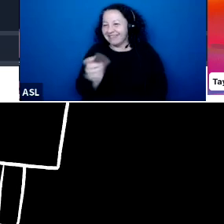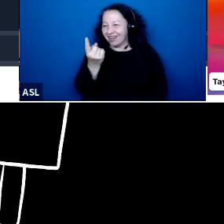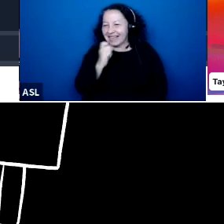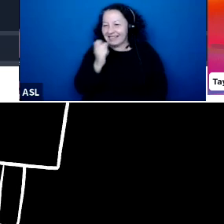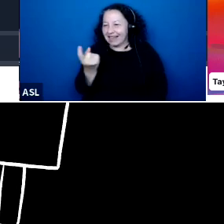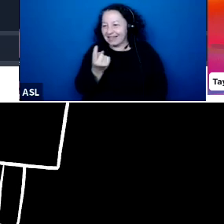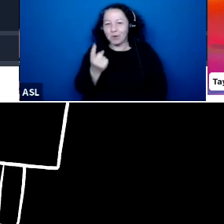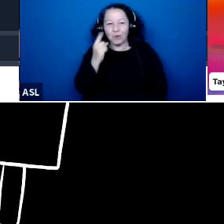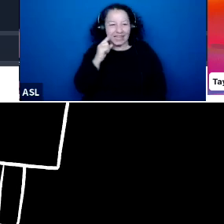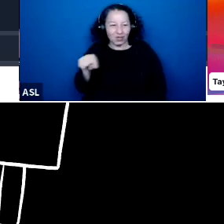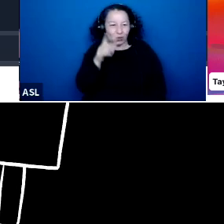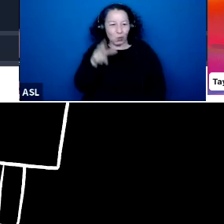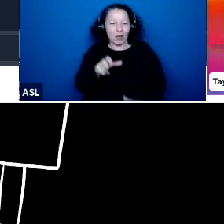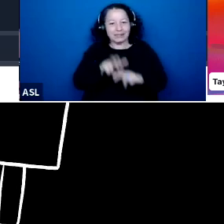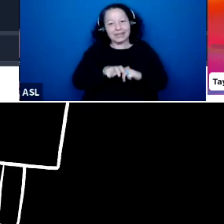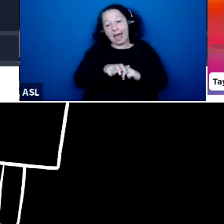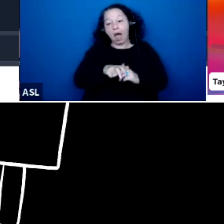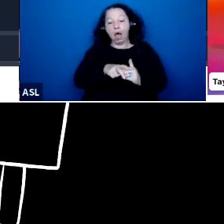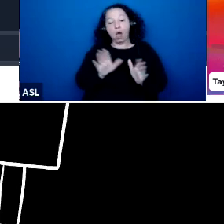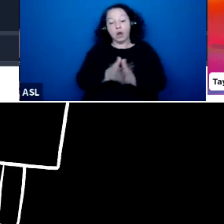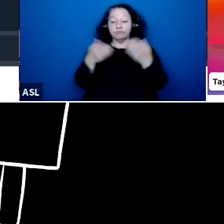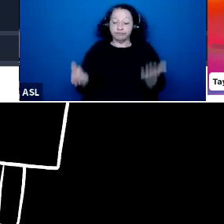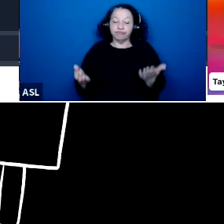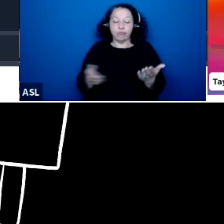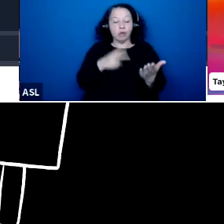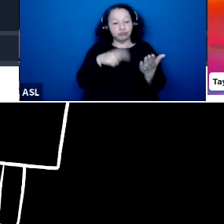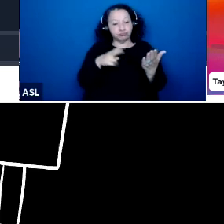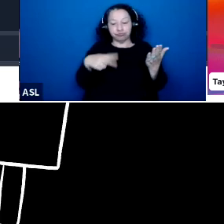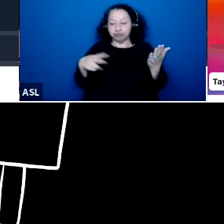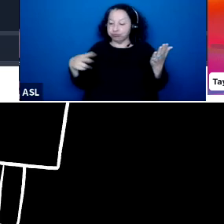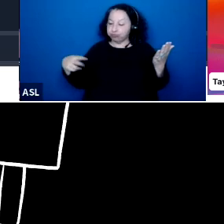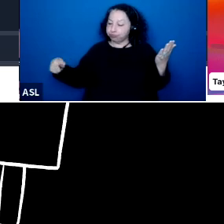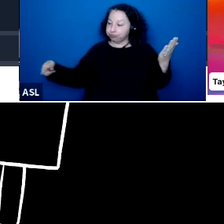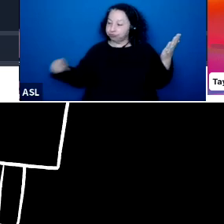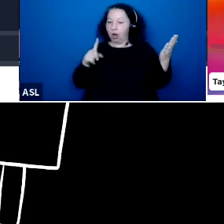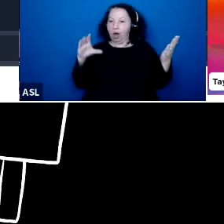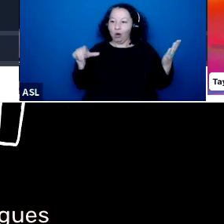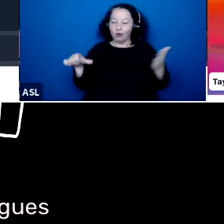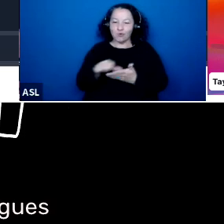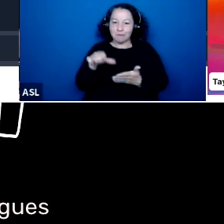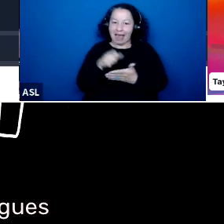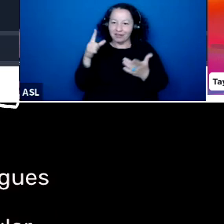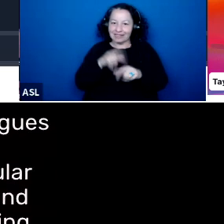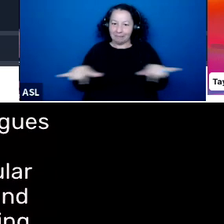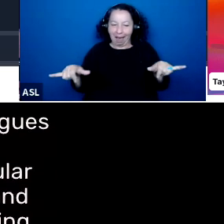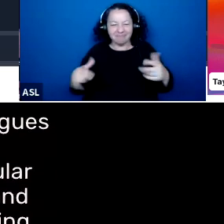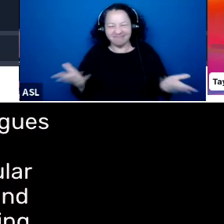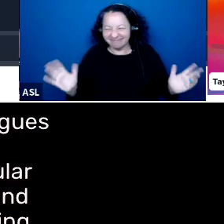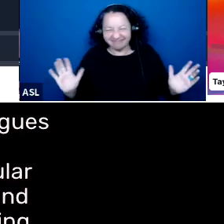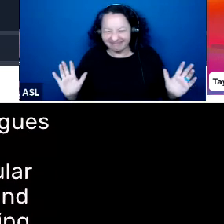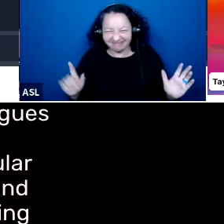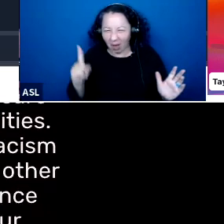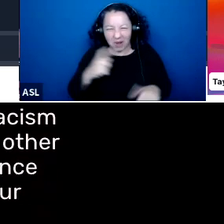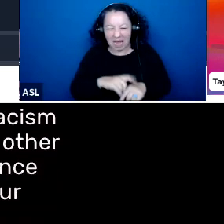is not something that we think you're going to sit down and read 100 pages and read the whole thing in at one sitting. It's just